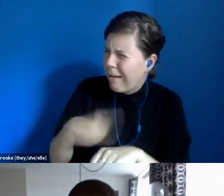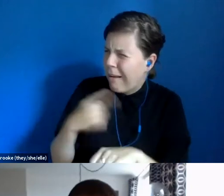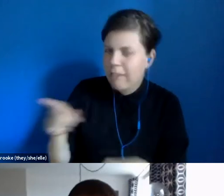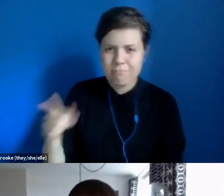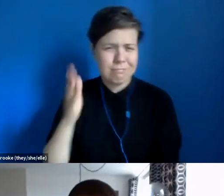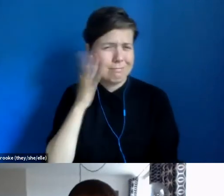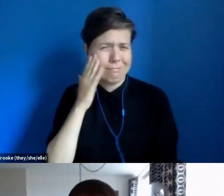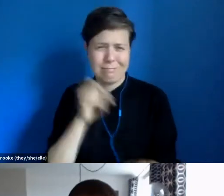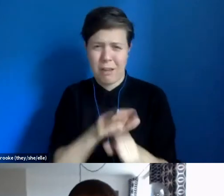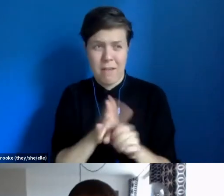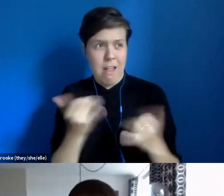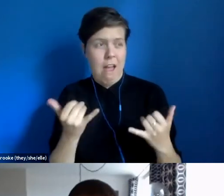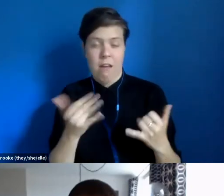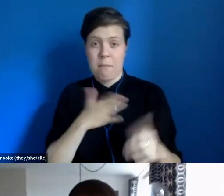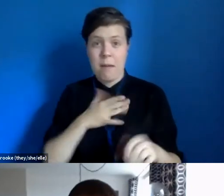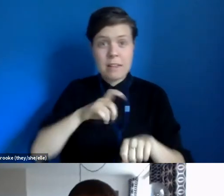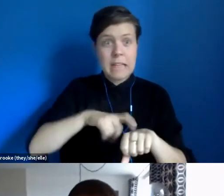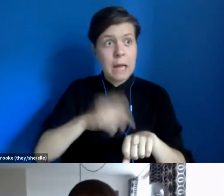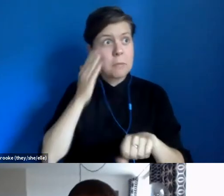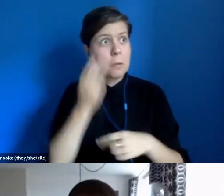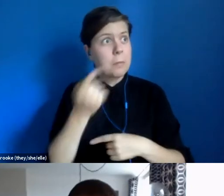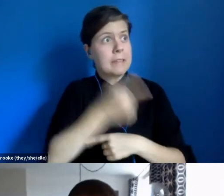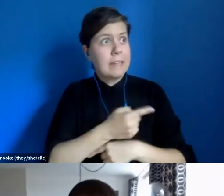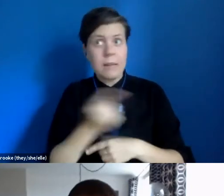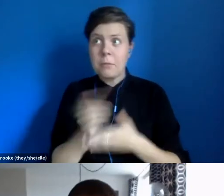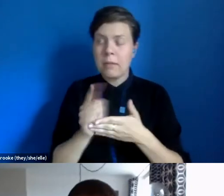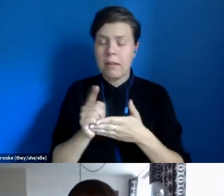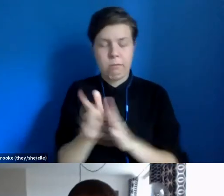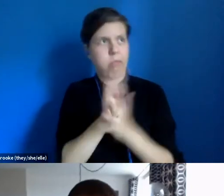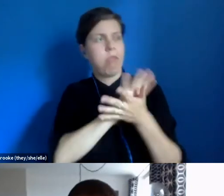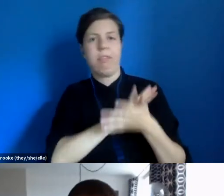my sense of time, but I think a few years, maybe even.